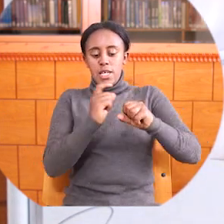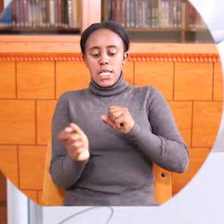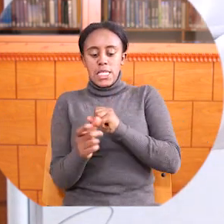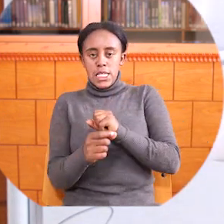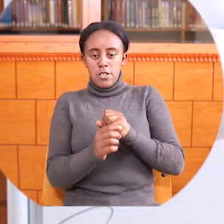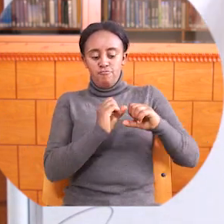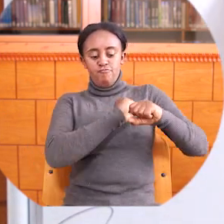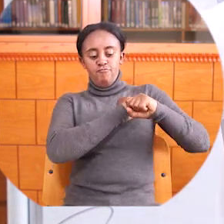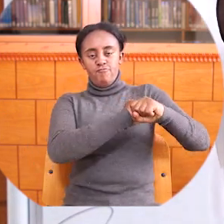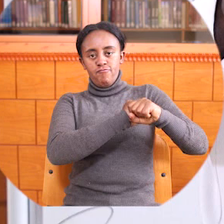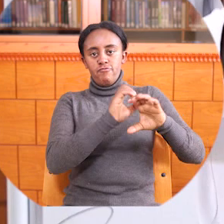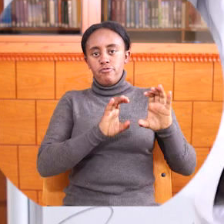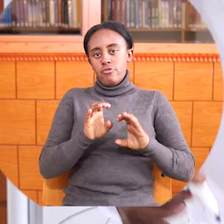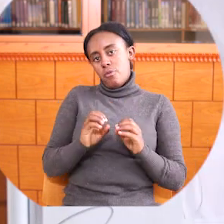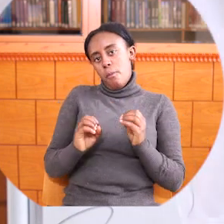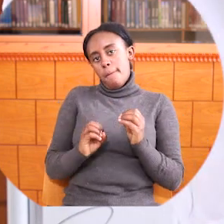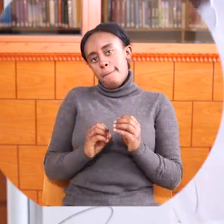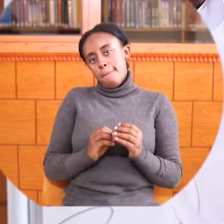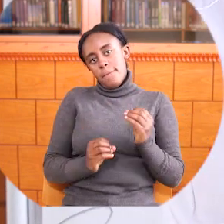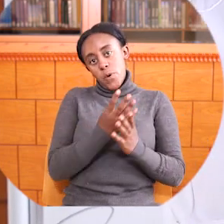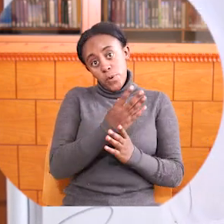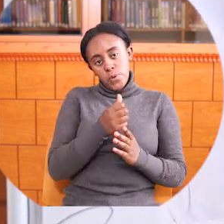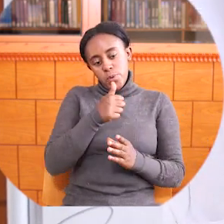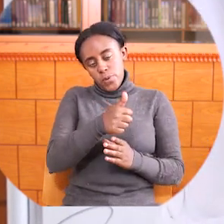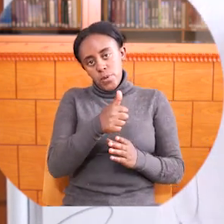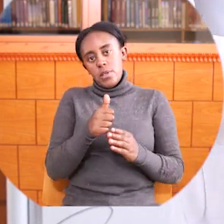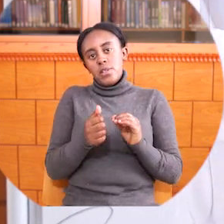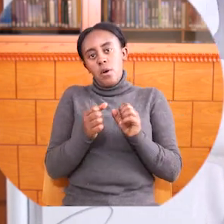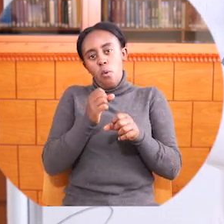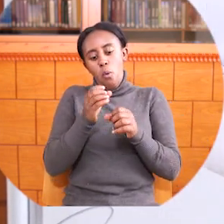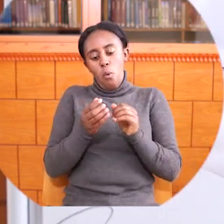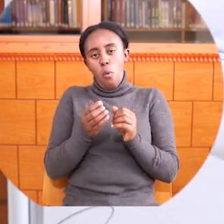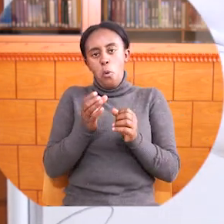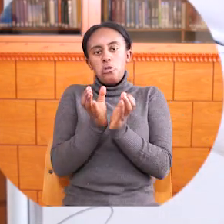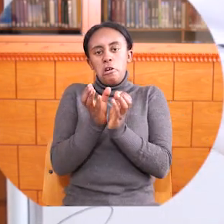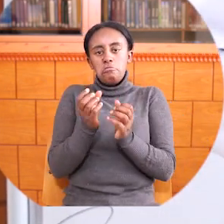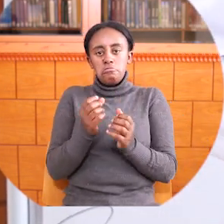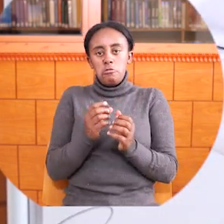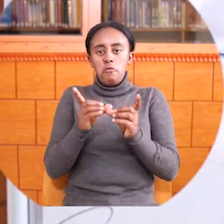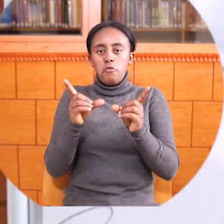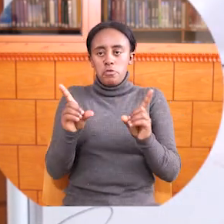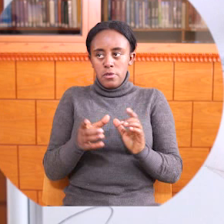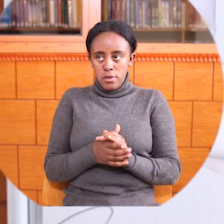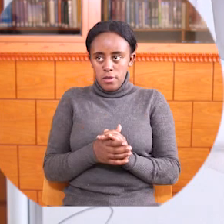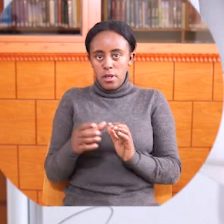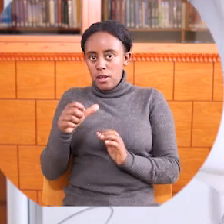the plant which produce their seed in the container which is called fruits.